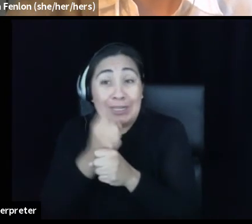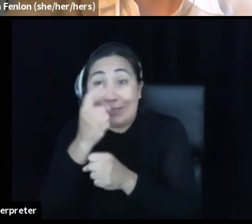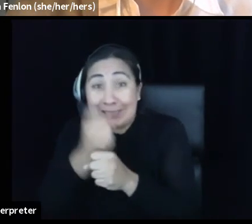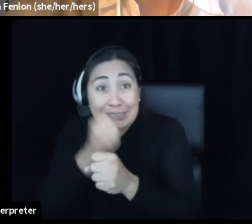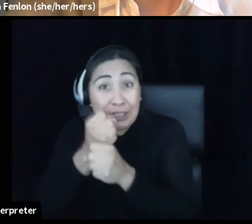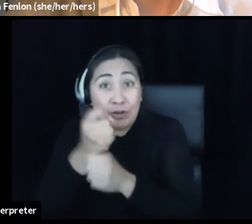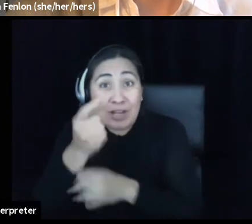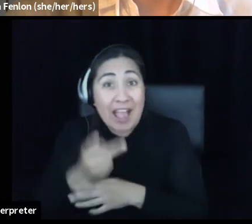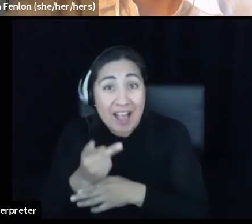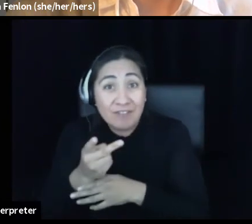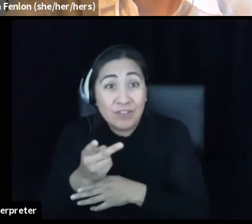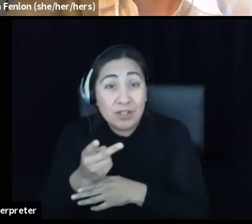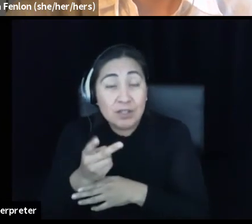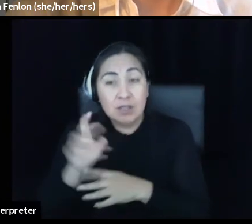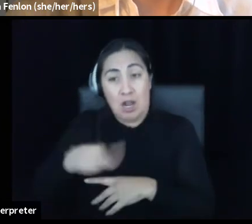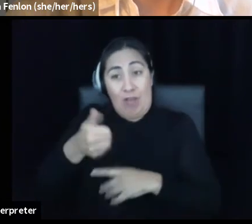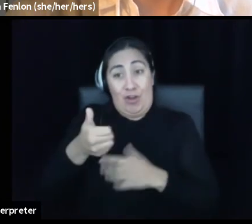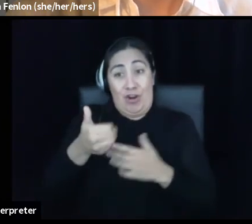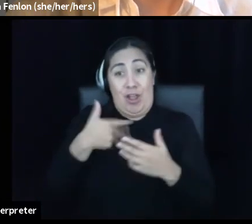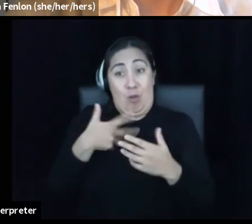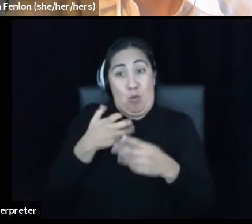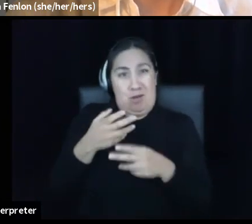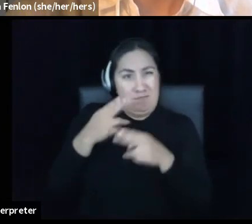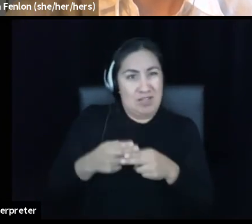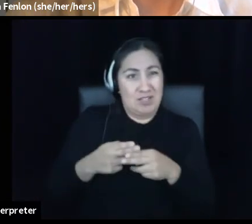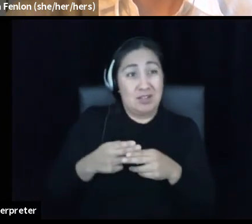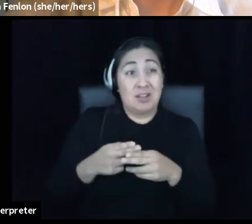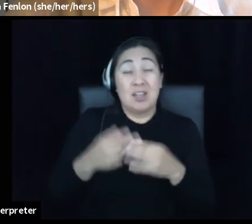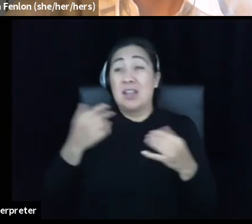mention, this is just one of the weirdest